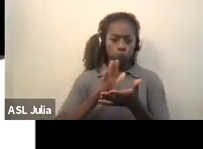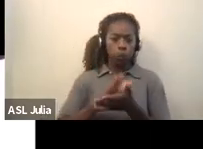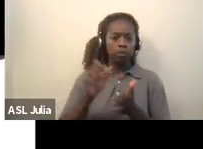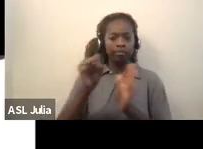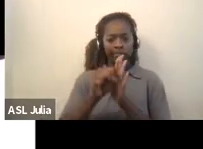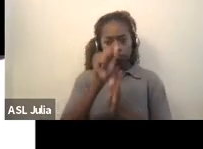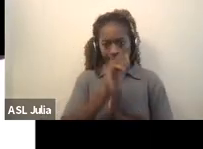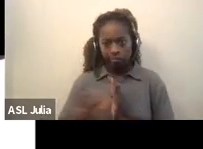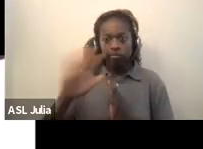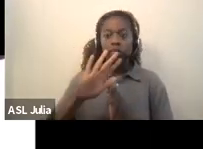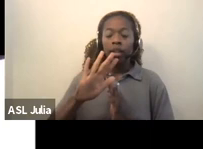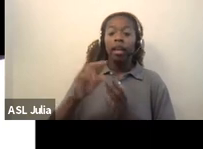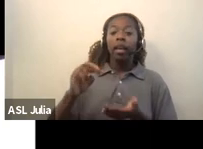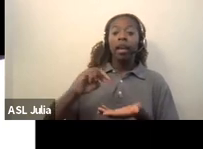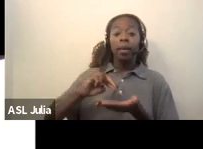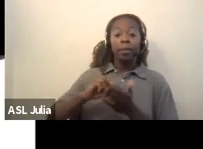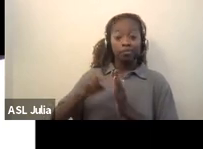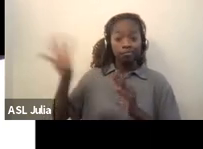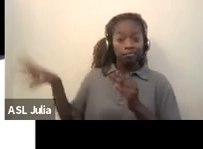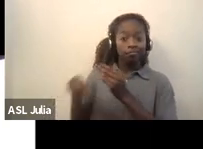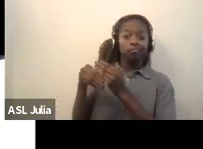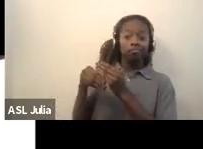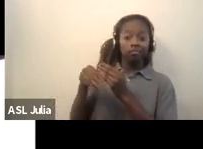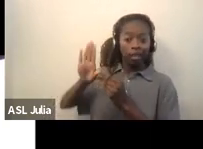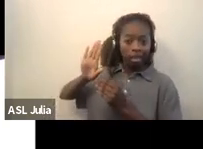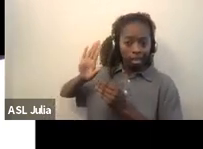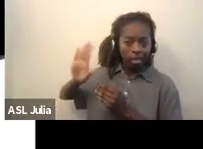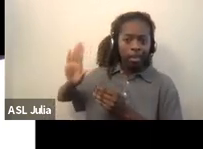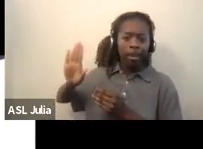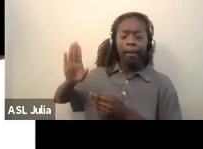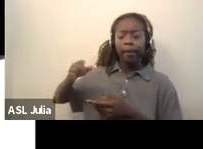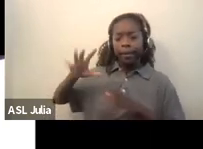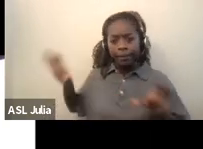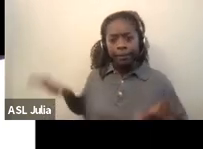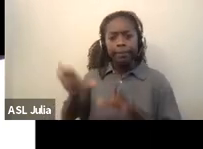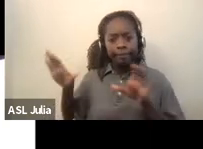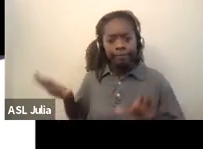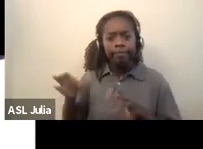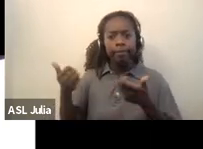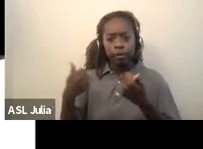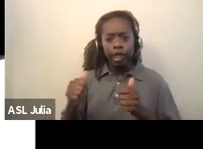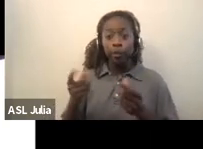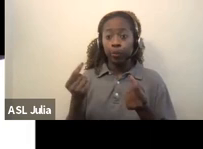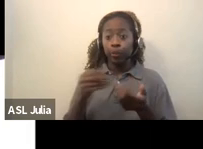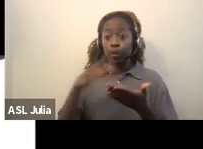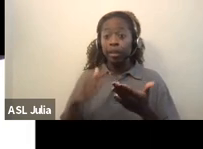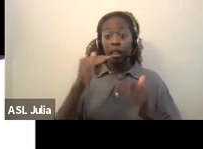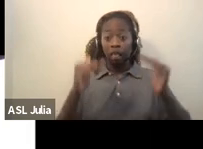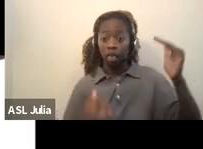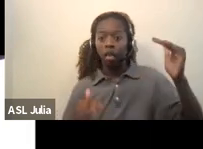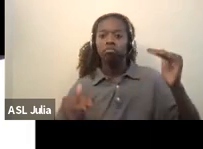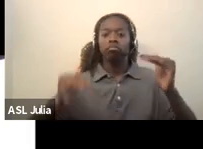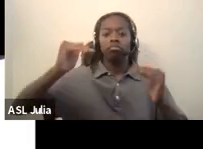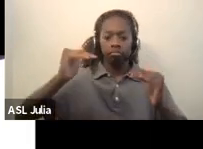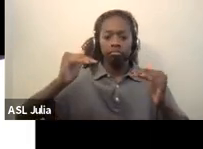district's continued effort to close opportunity and achievement gaps for students and address the effects of the global pandemic on